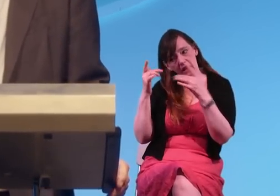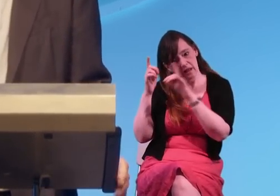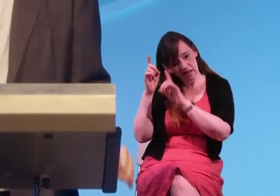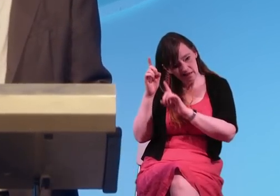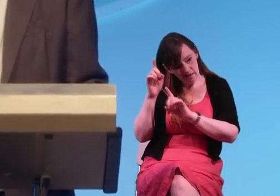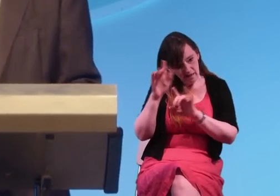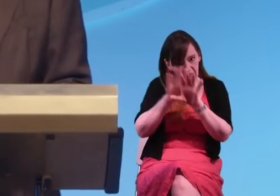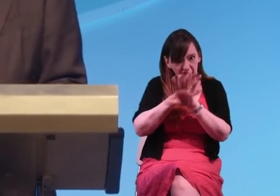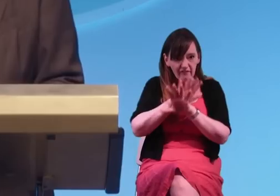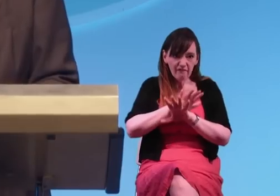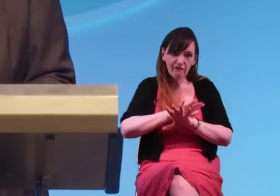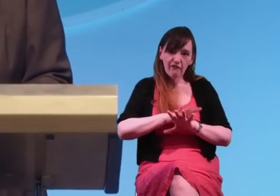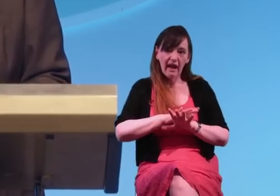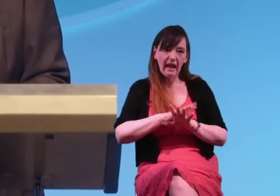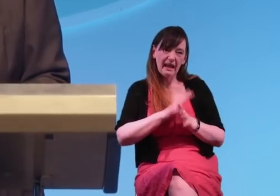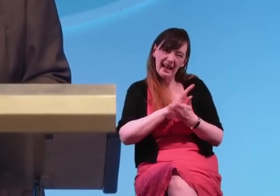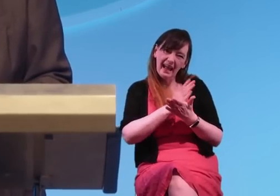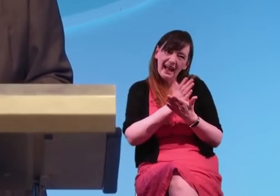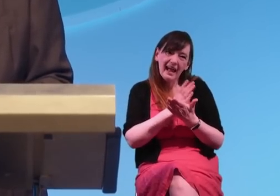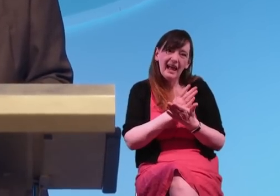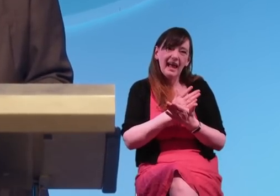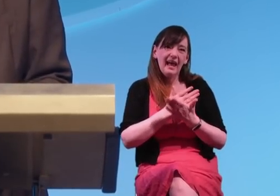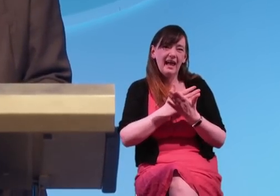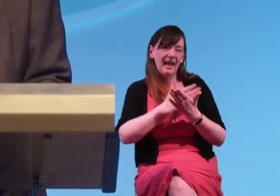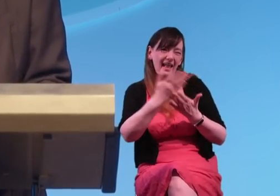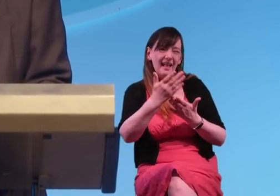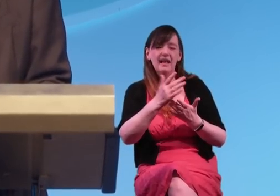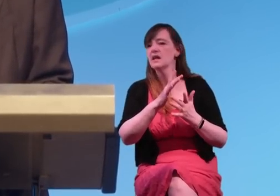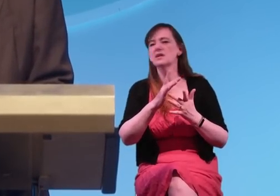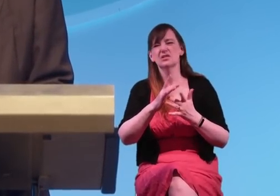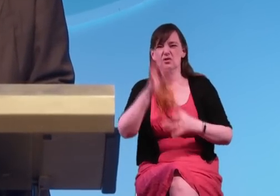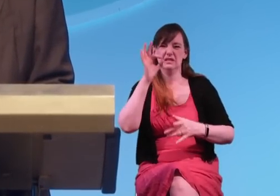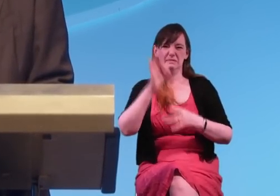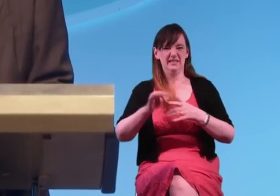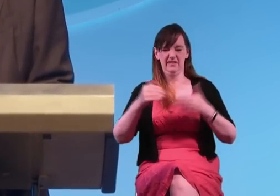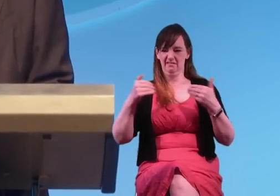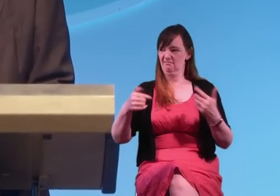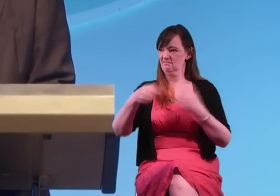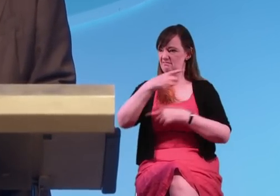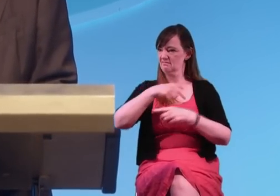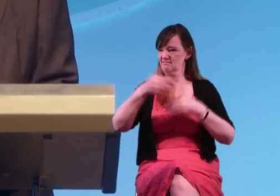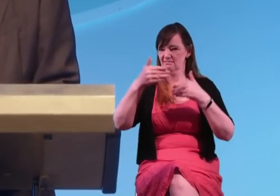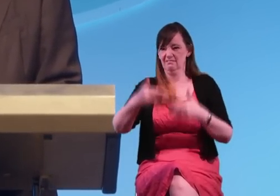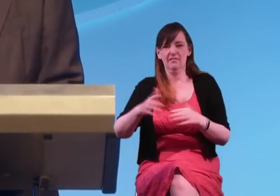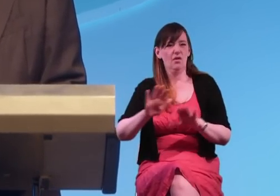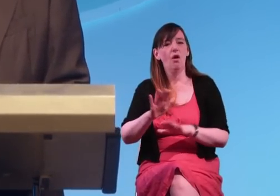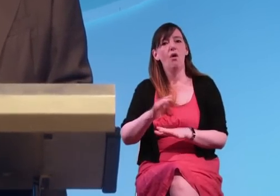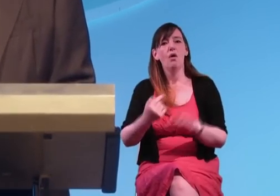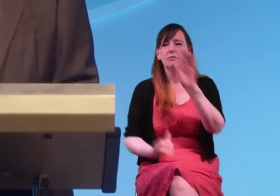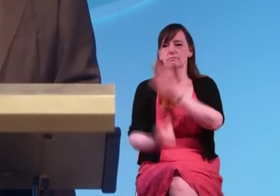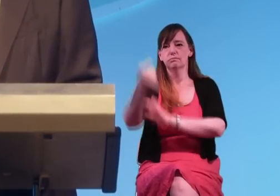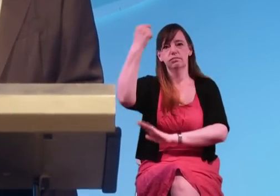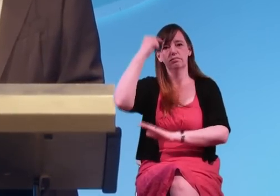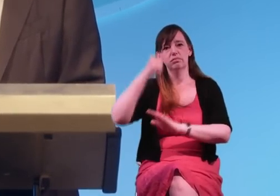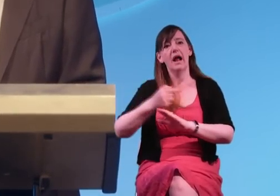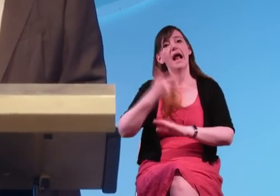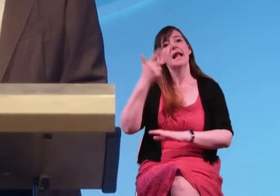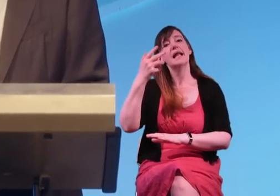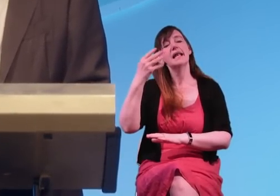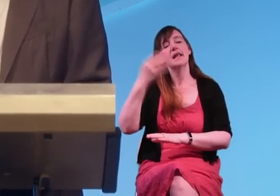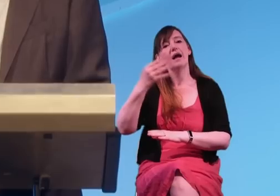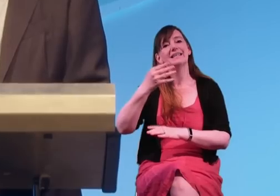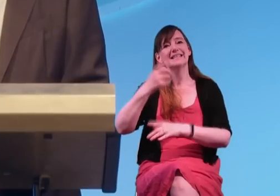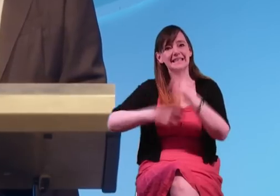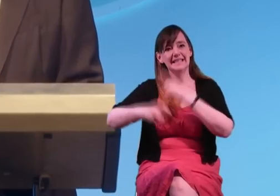this isn't unique to our day, and we would be wrong to think that it is. At the end of the 19th century, William Booth of the